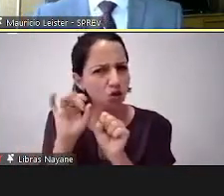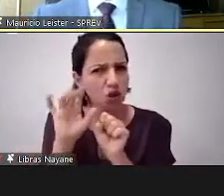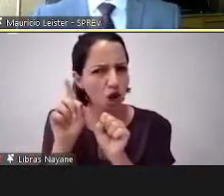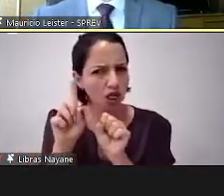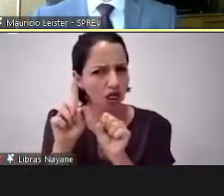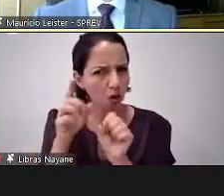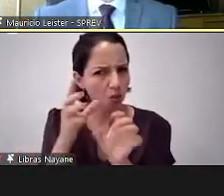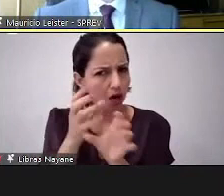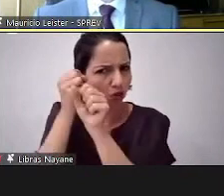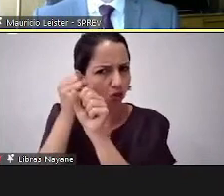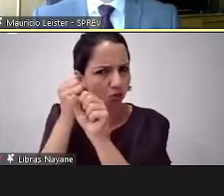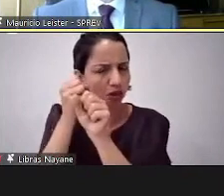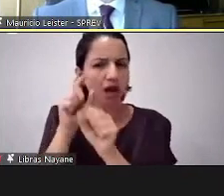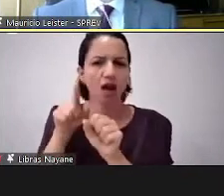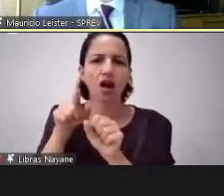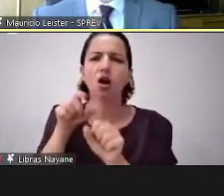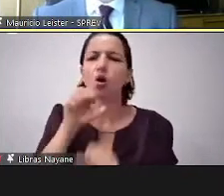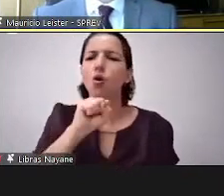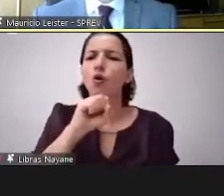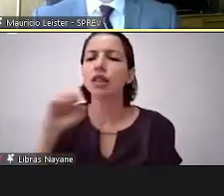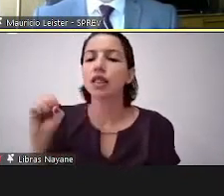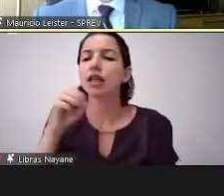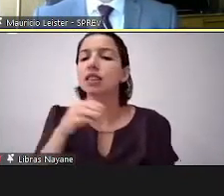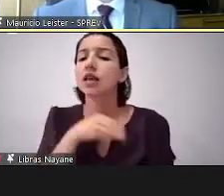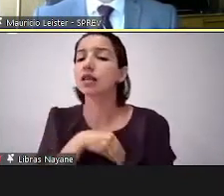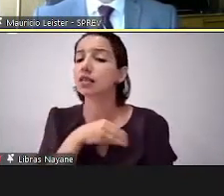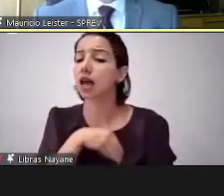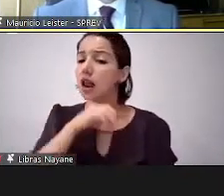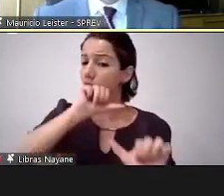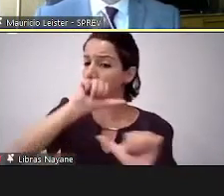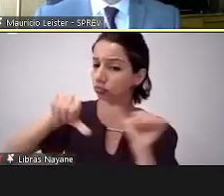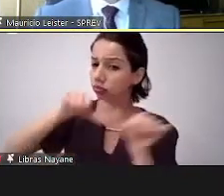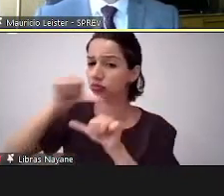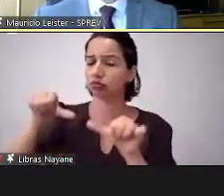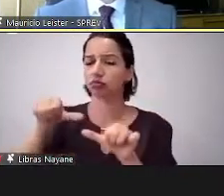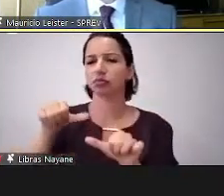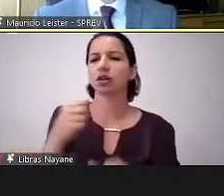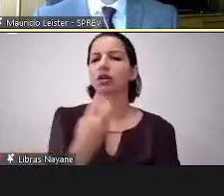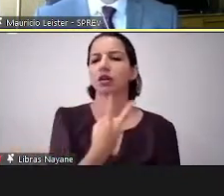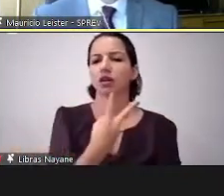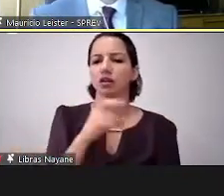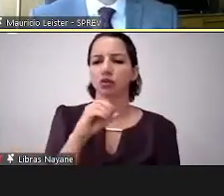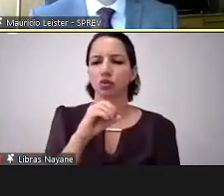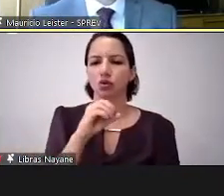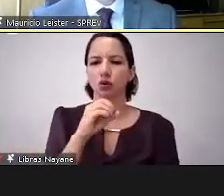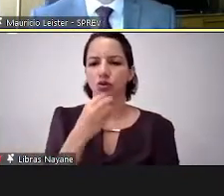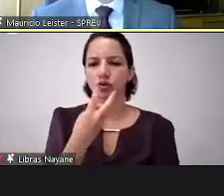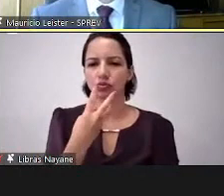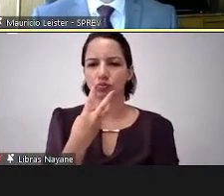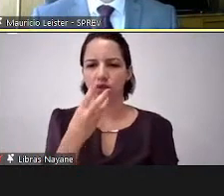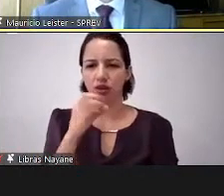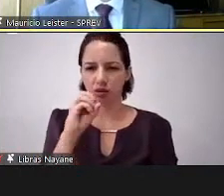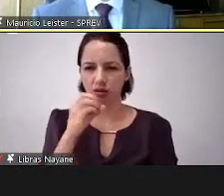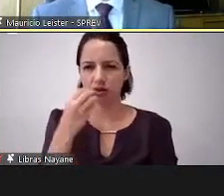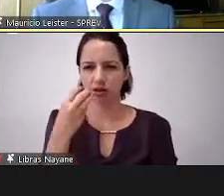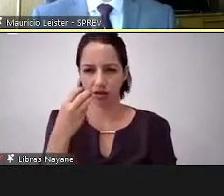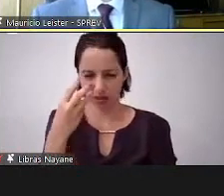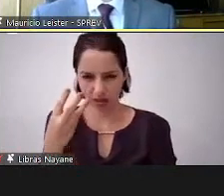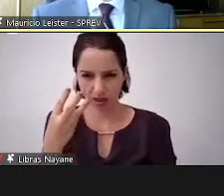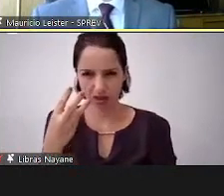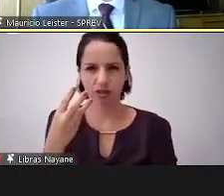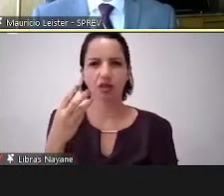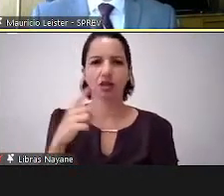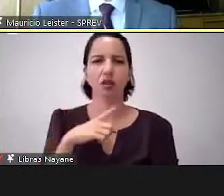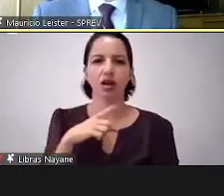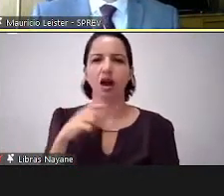years, but I'm going to consider 80% of your best income. And now